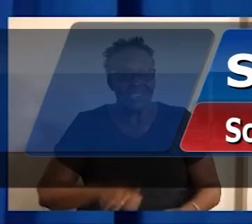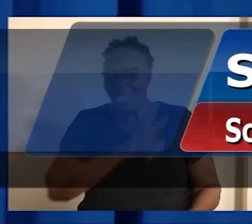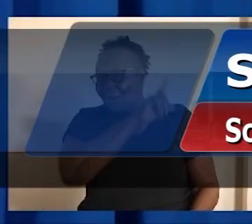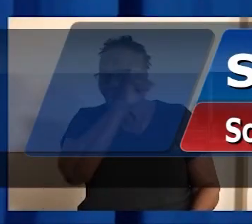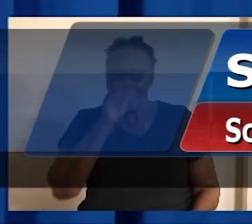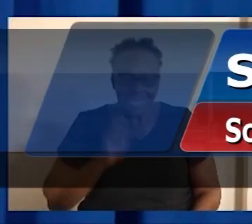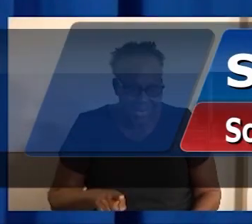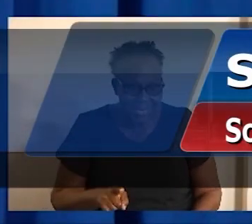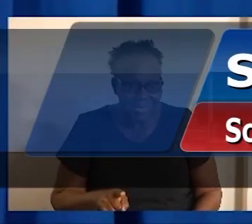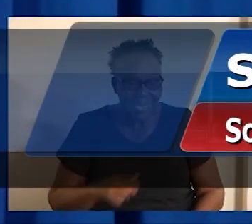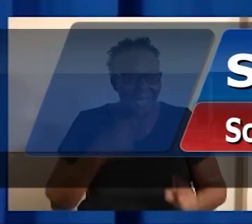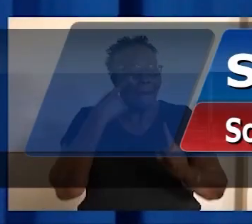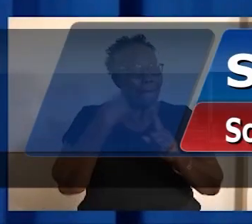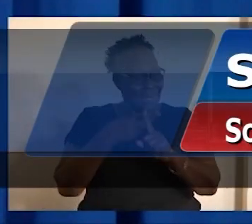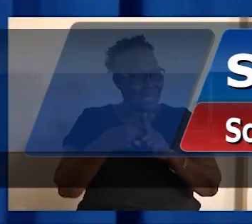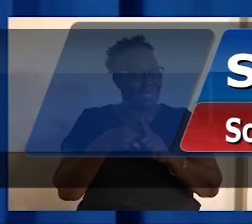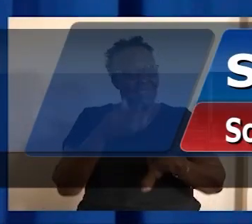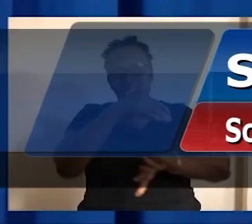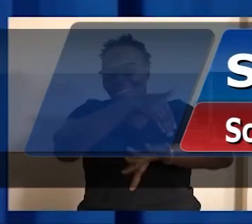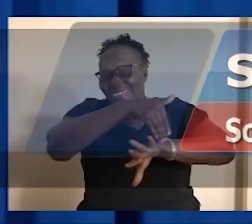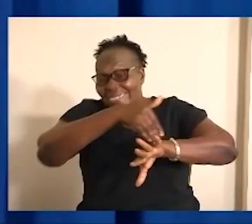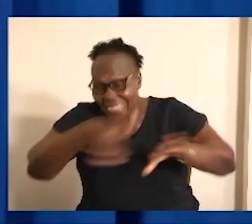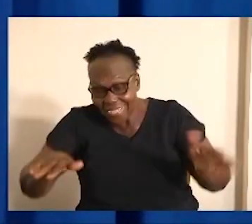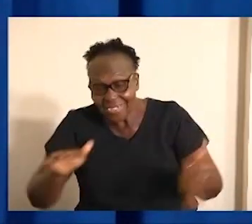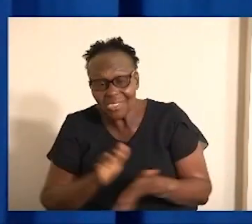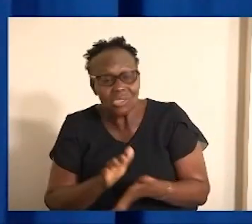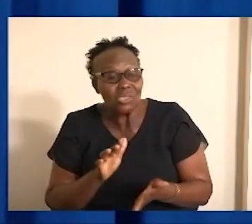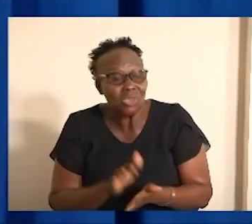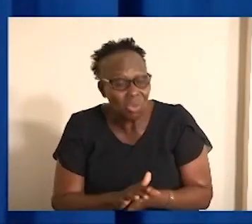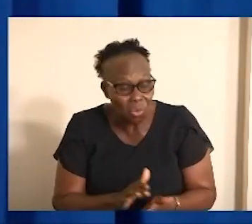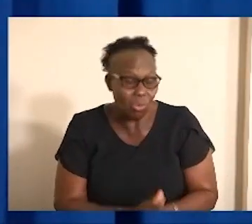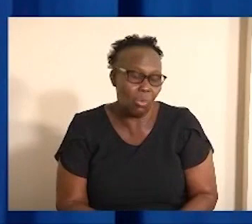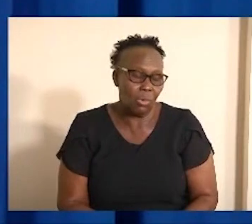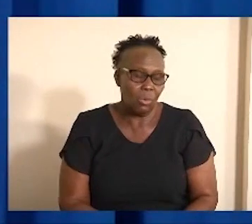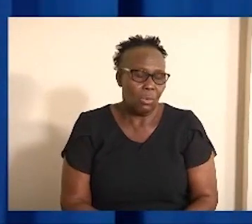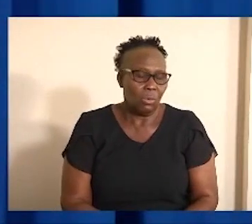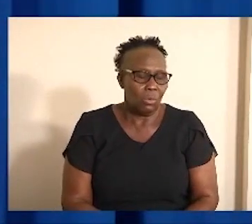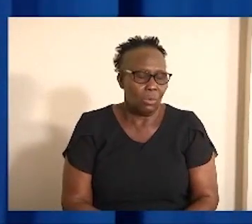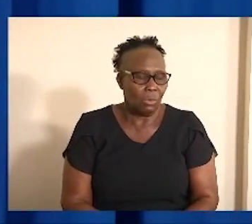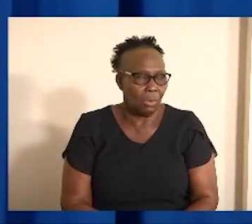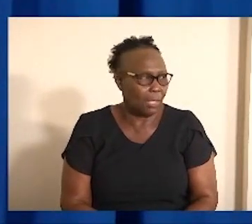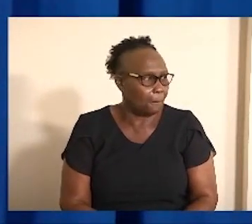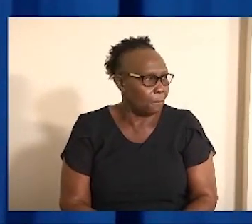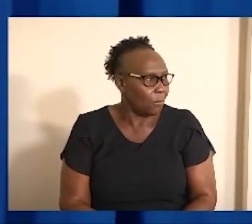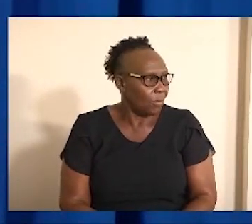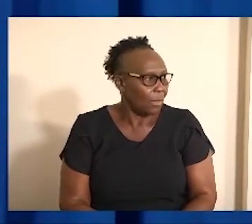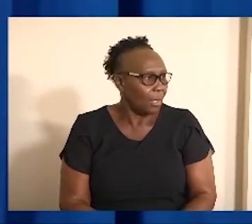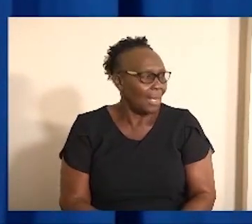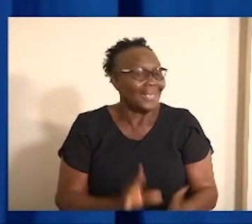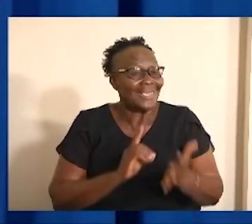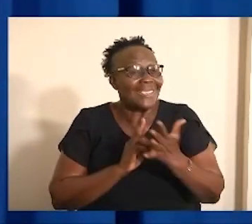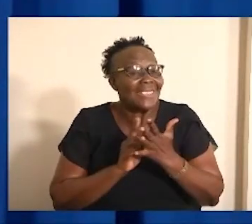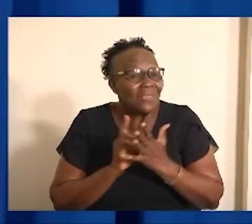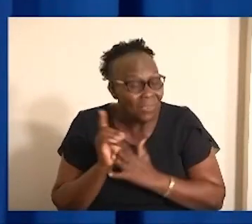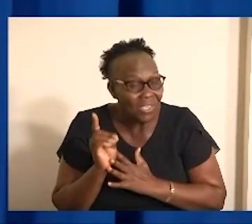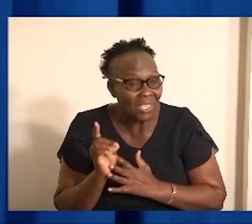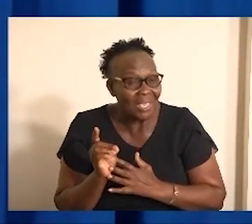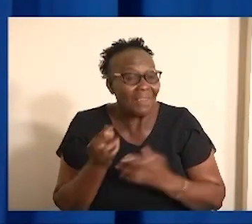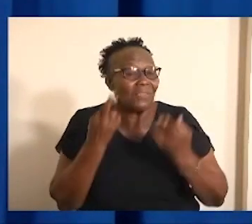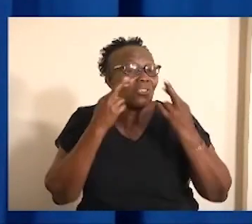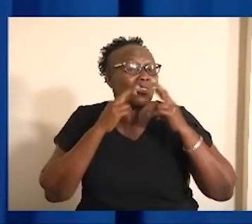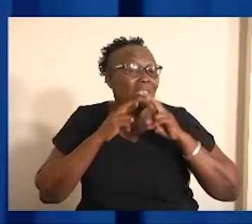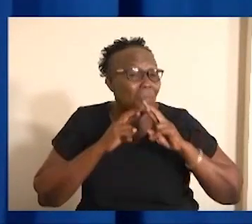was sent to school by the guardian, and the division found itself having to respond and